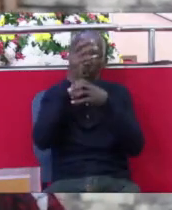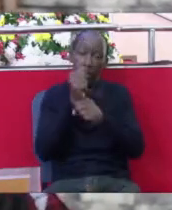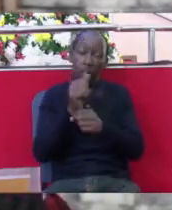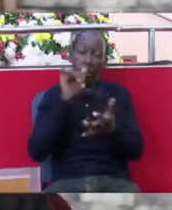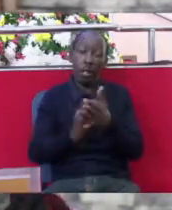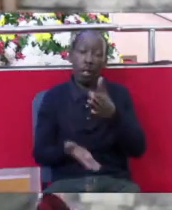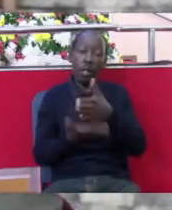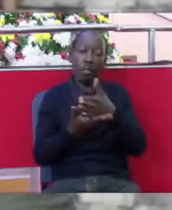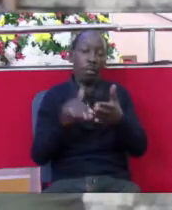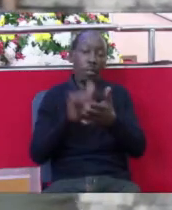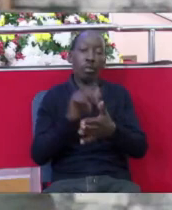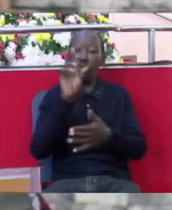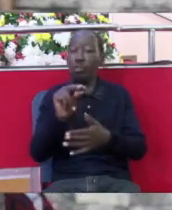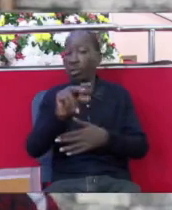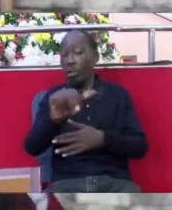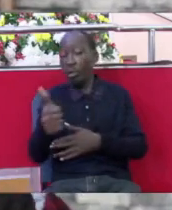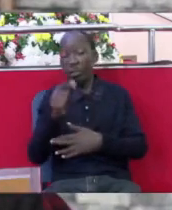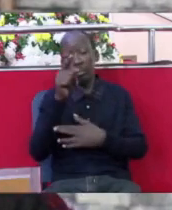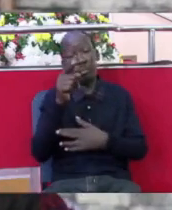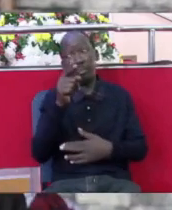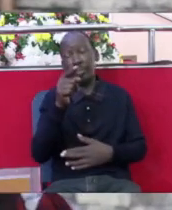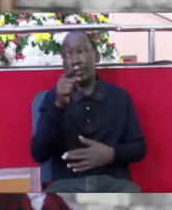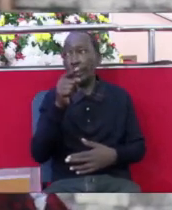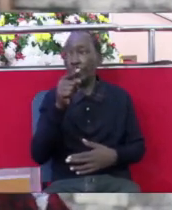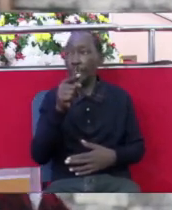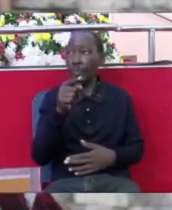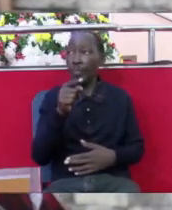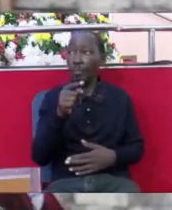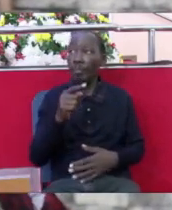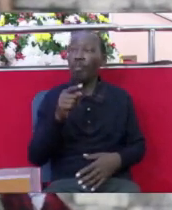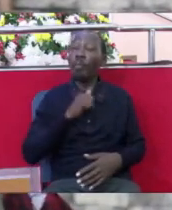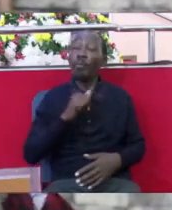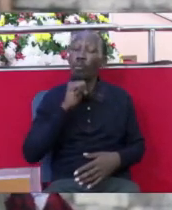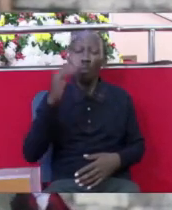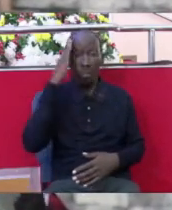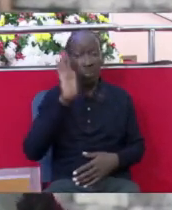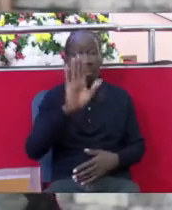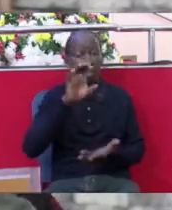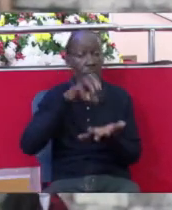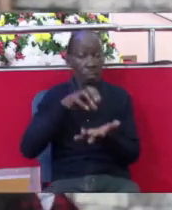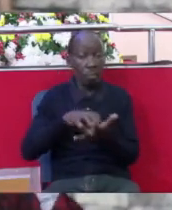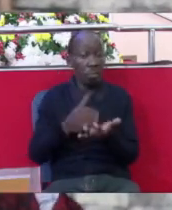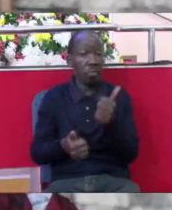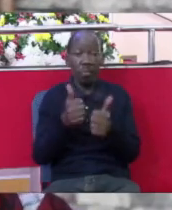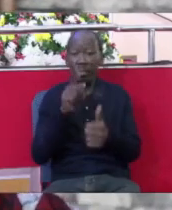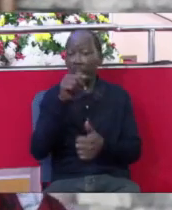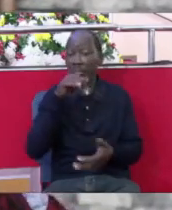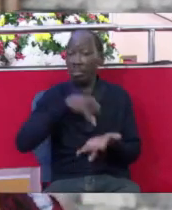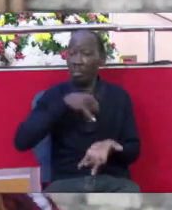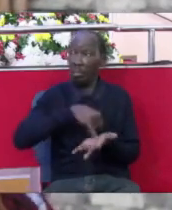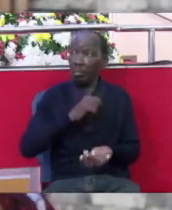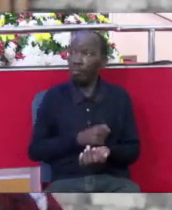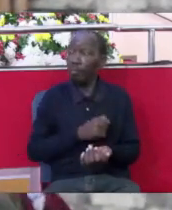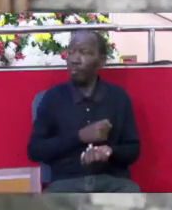help that is like no other. Kama unangojea ule msaada ambao sio wa kawaida. I don't know the situation that you are in. Sijui ni hali gani uko